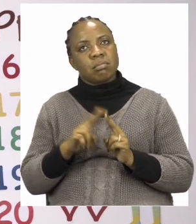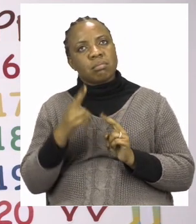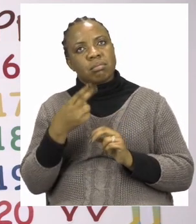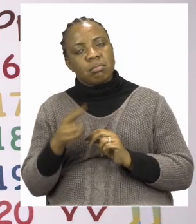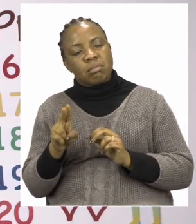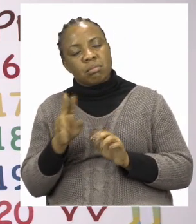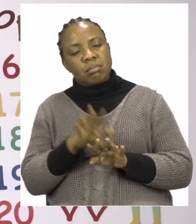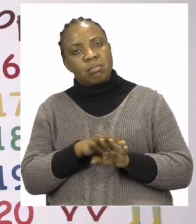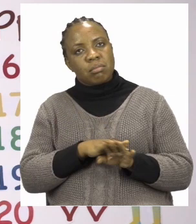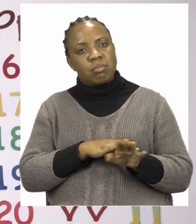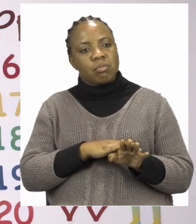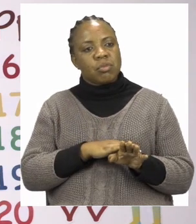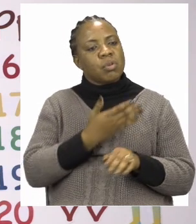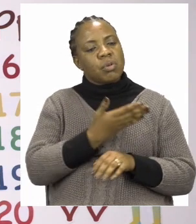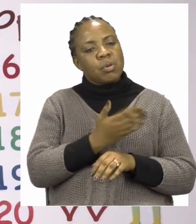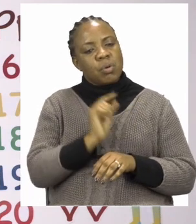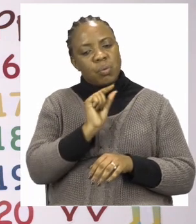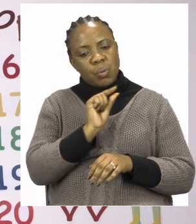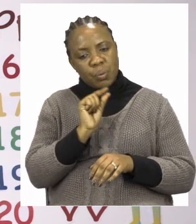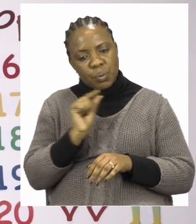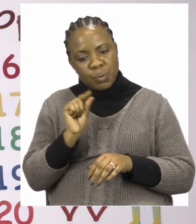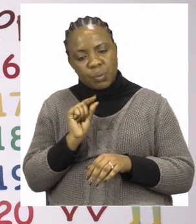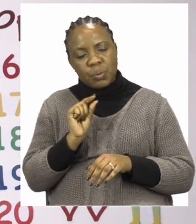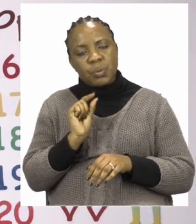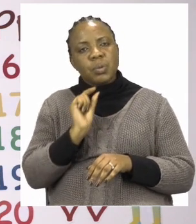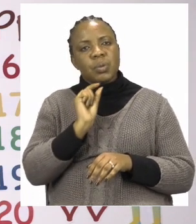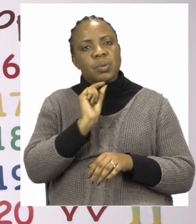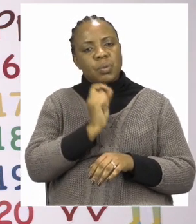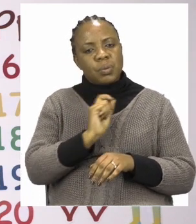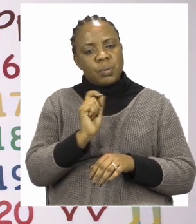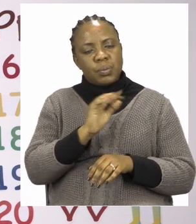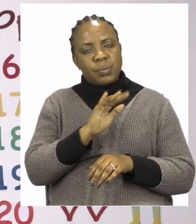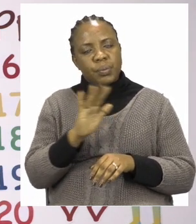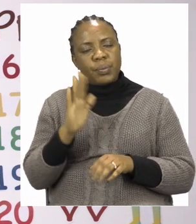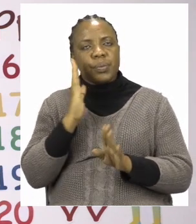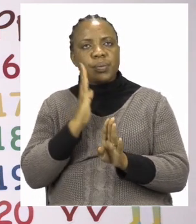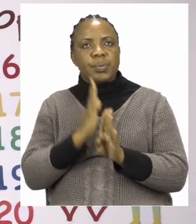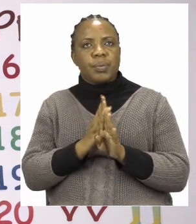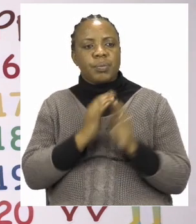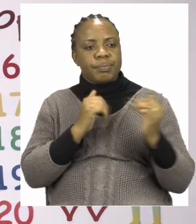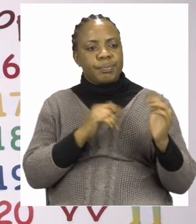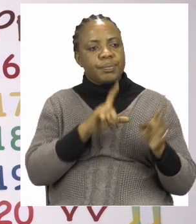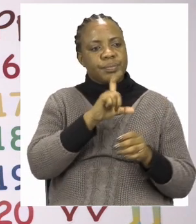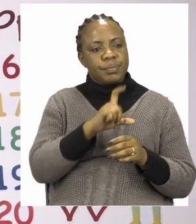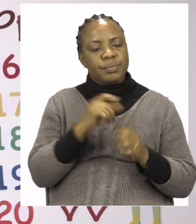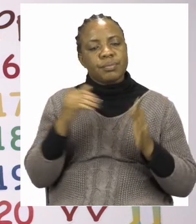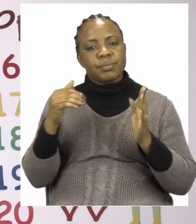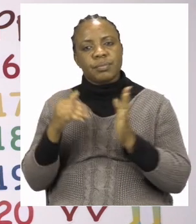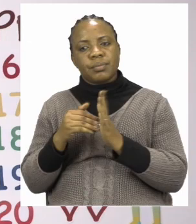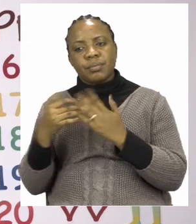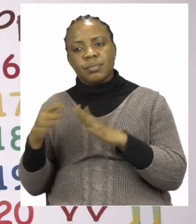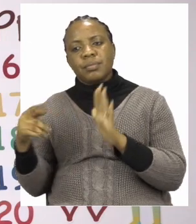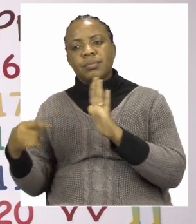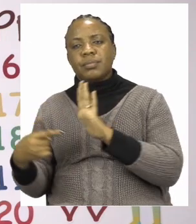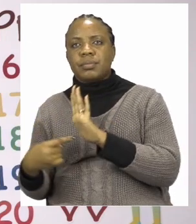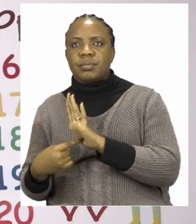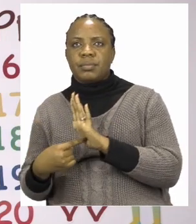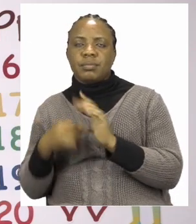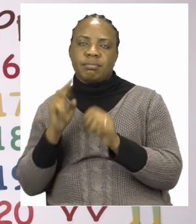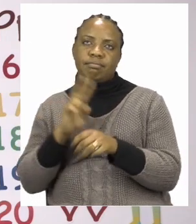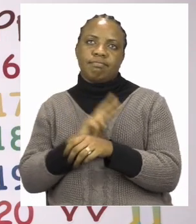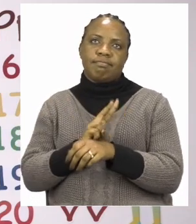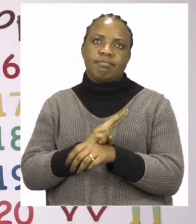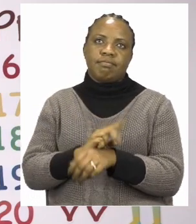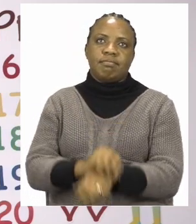correctly, boys and girls, and don't forget your capital letters and your full stops. I'll see you soon after the advert